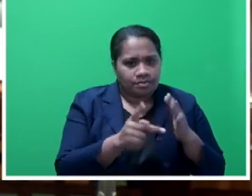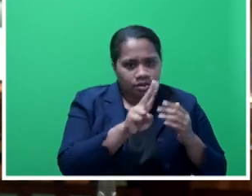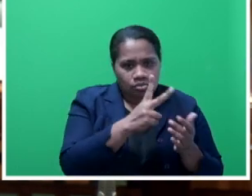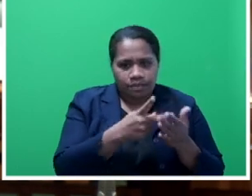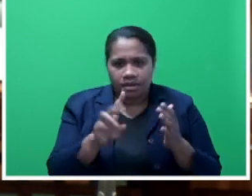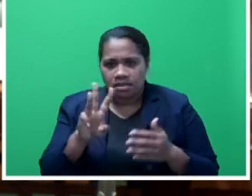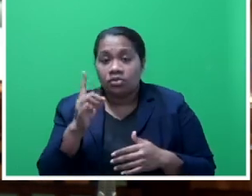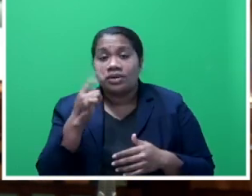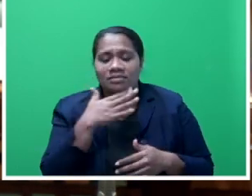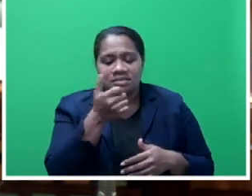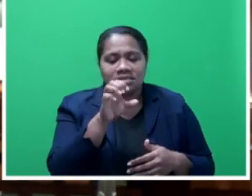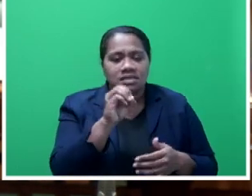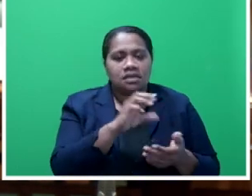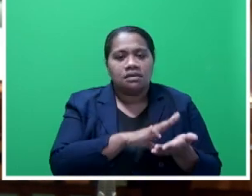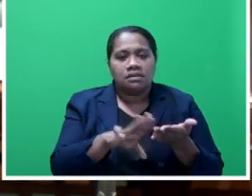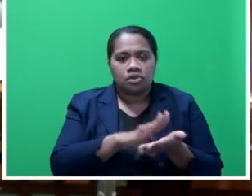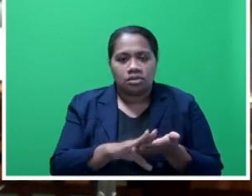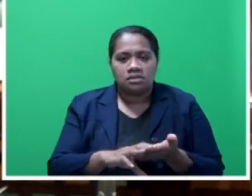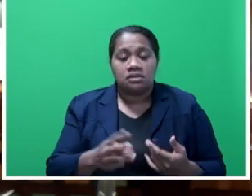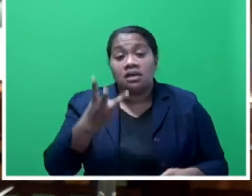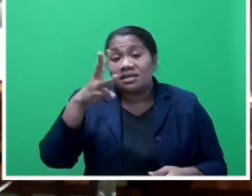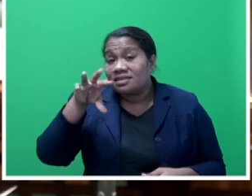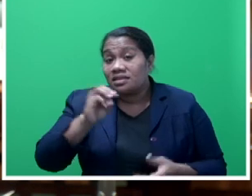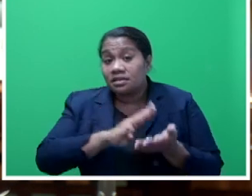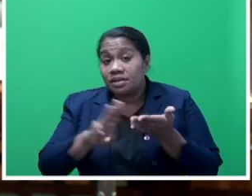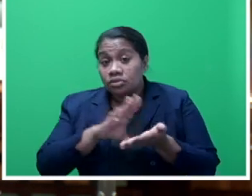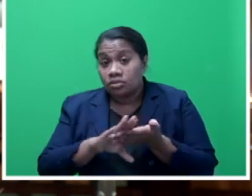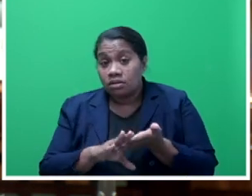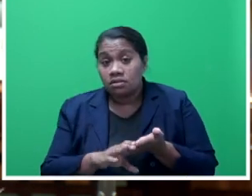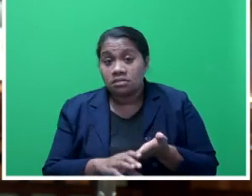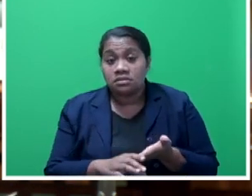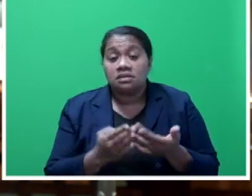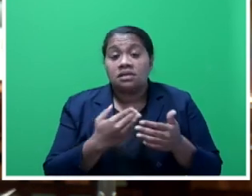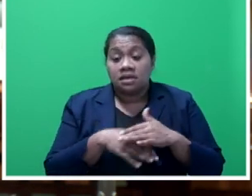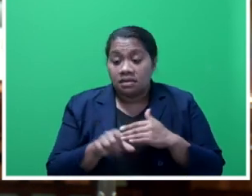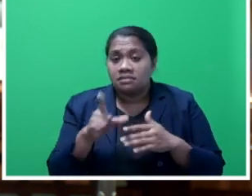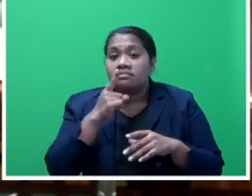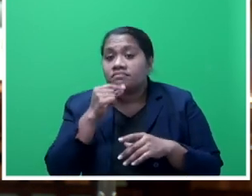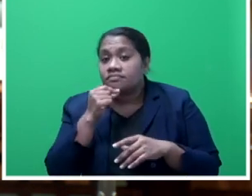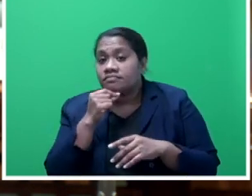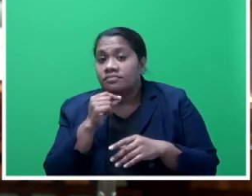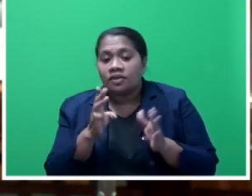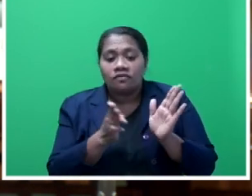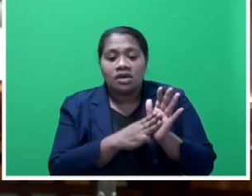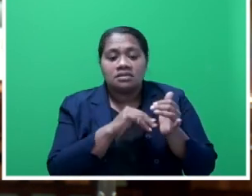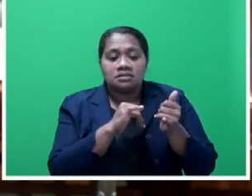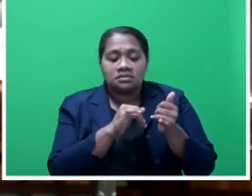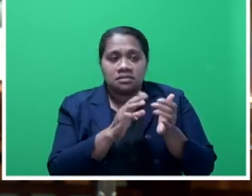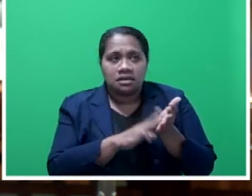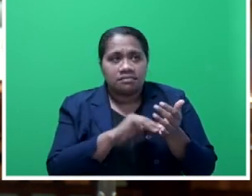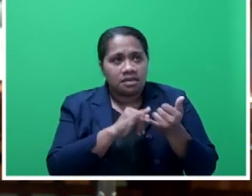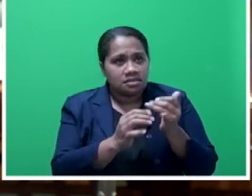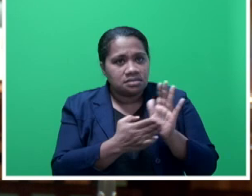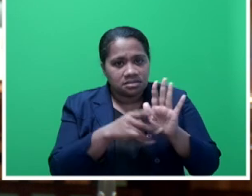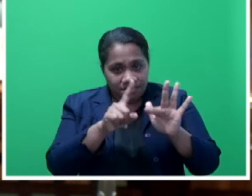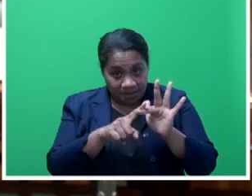Mr. Speaker, sir. $30 million in the concessional loans for MSMEs.